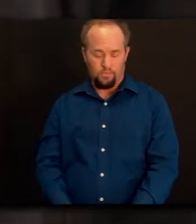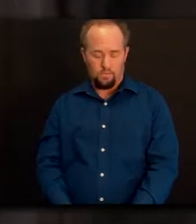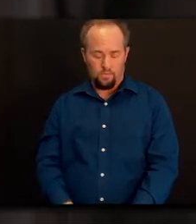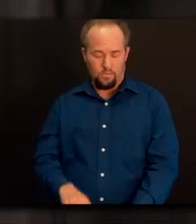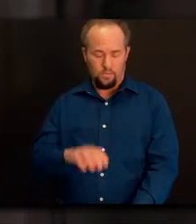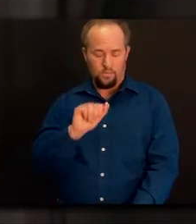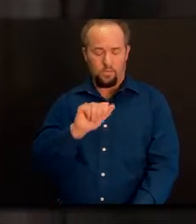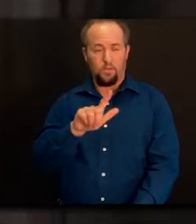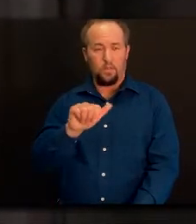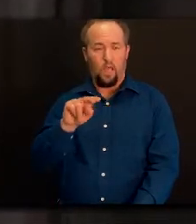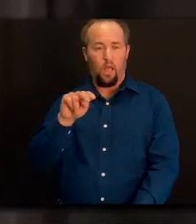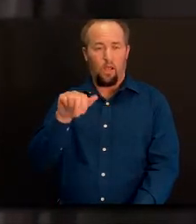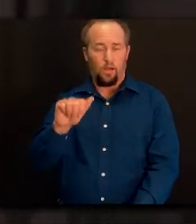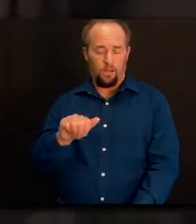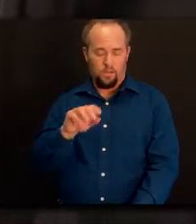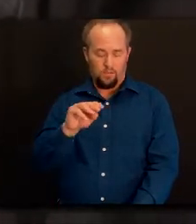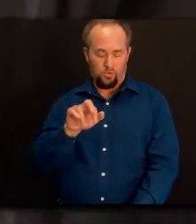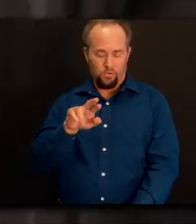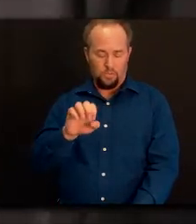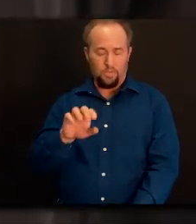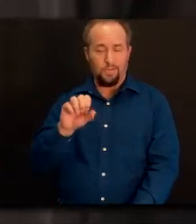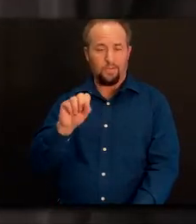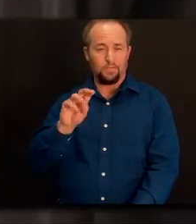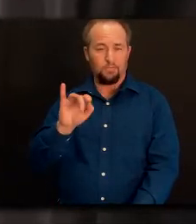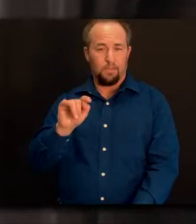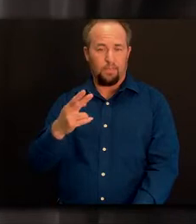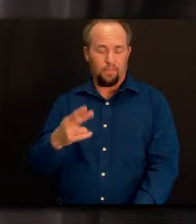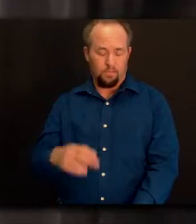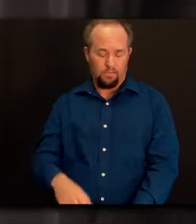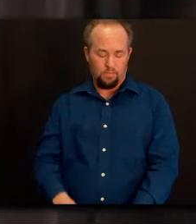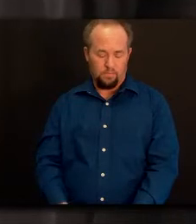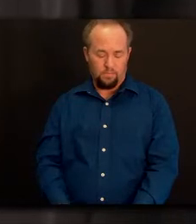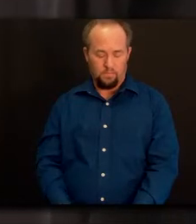Alana Marie Smith.